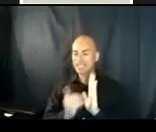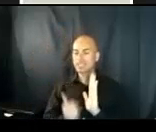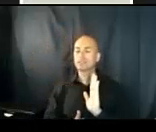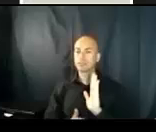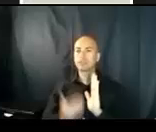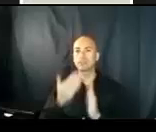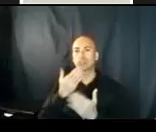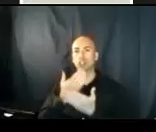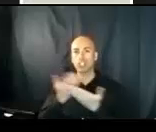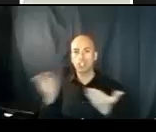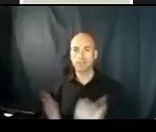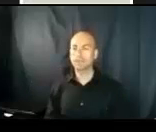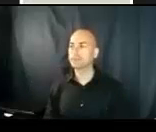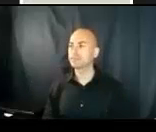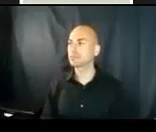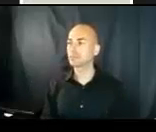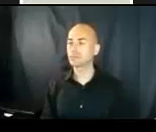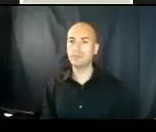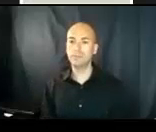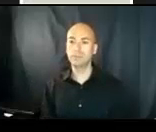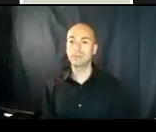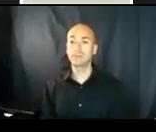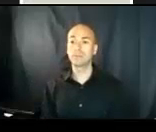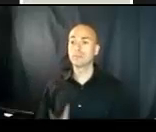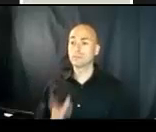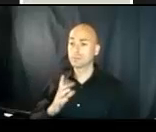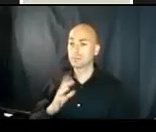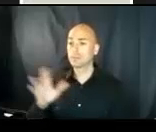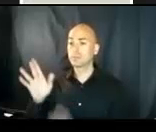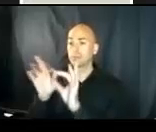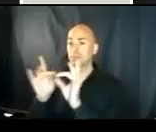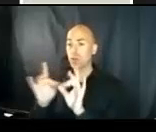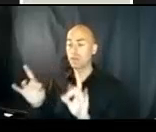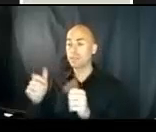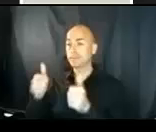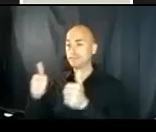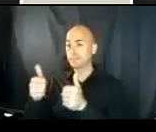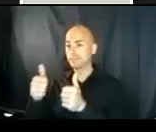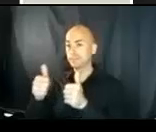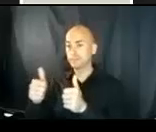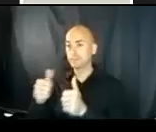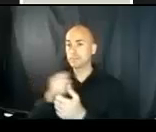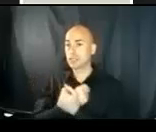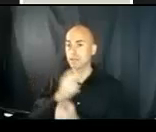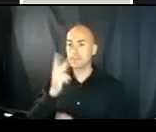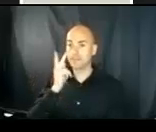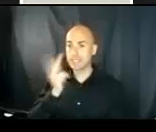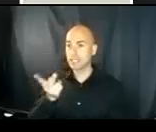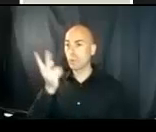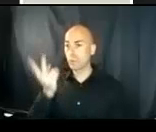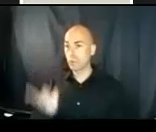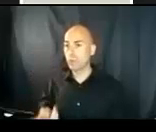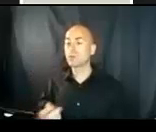thing to do. You guys are awesome. I love your comments. I love your ideas. And I love how you